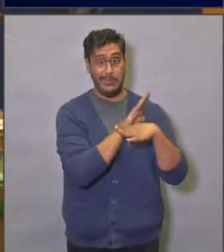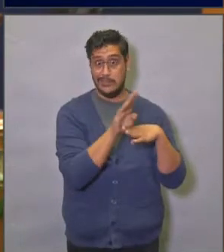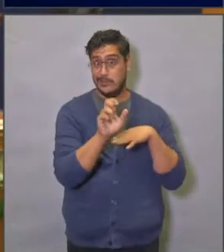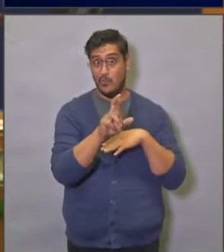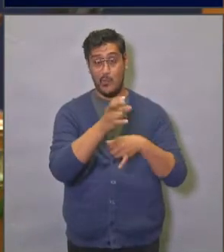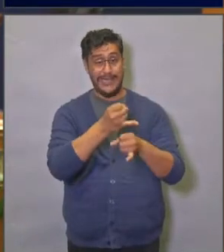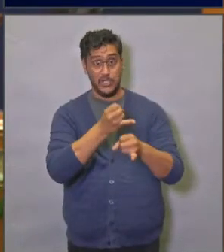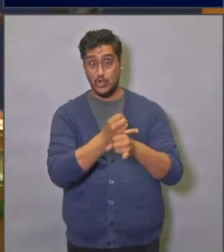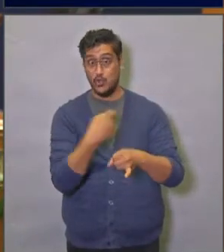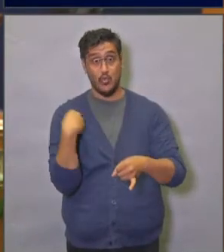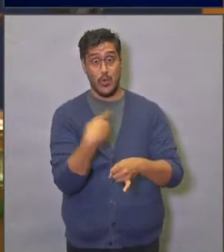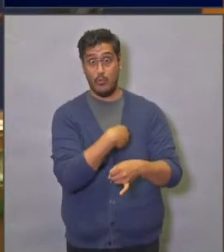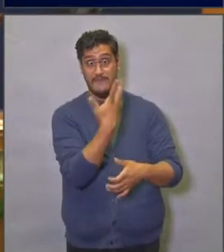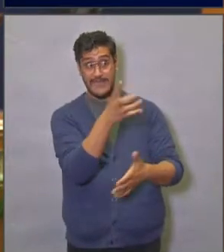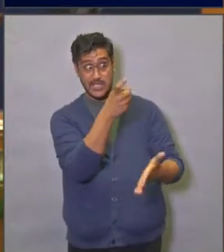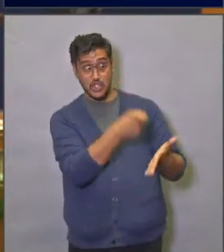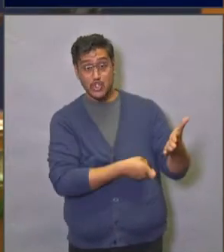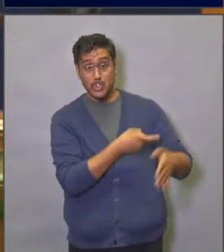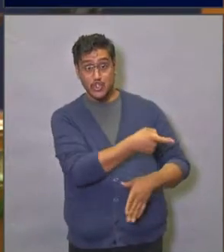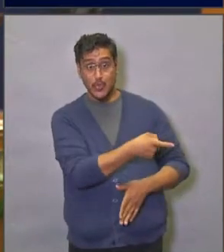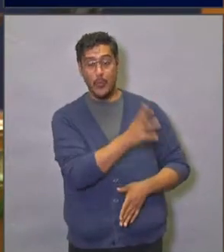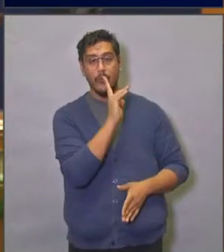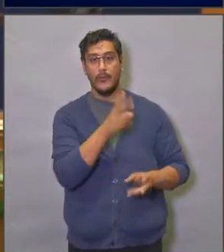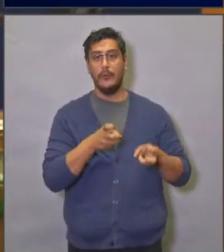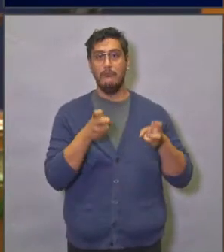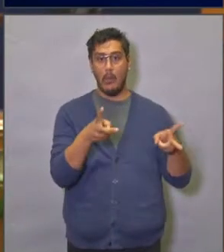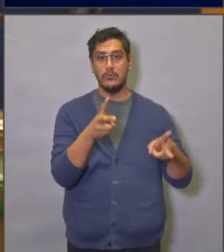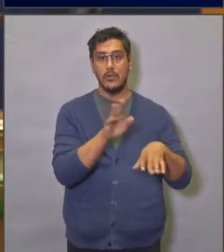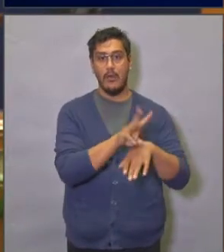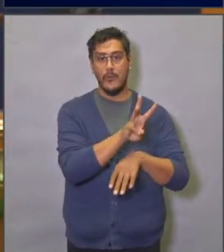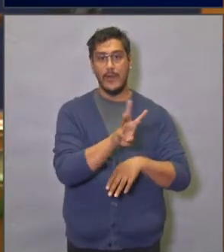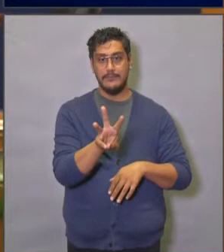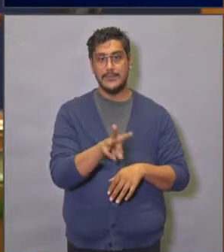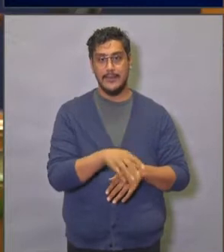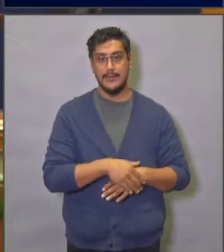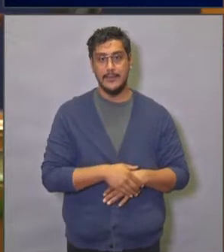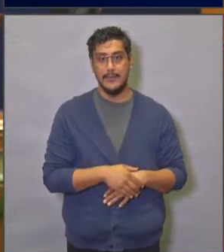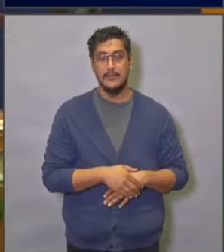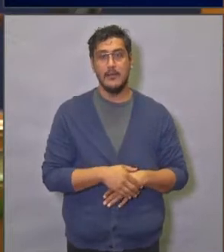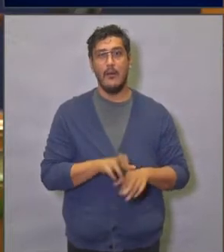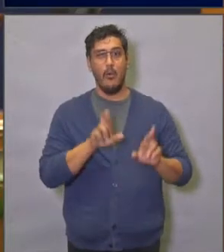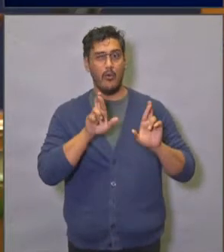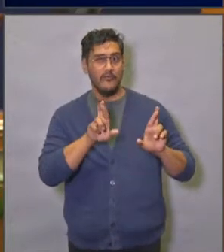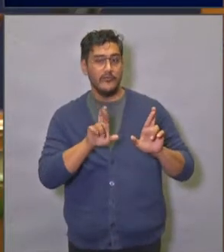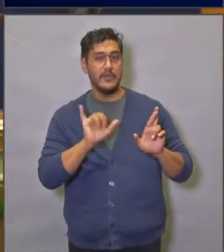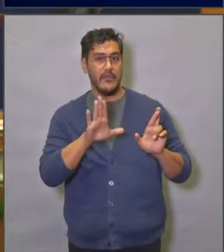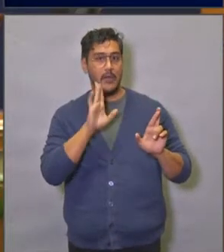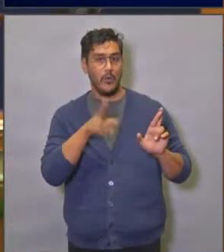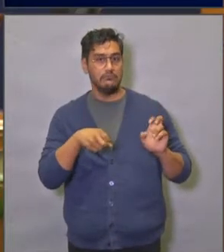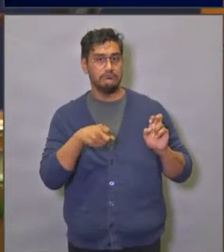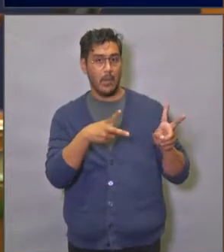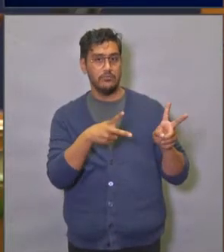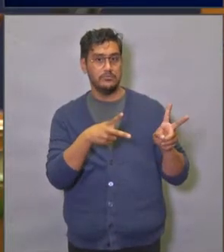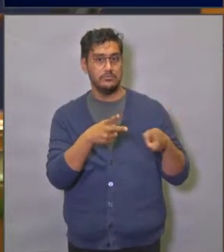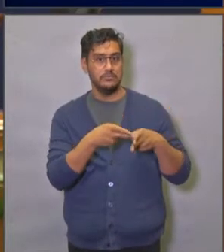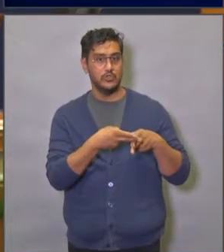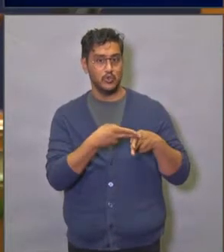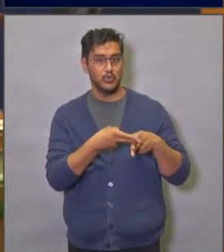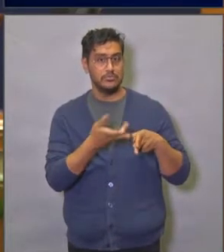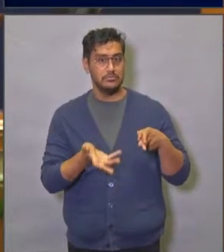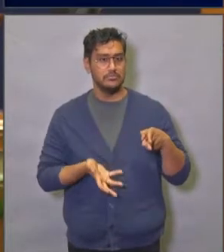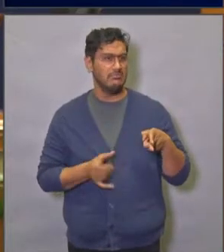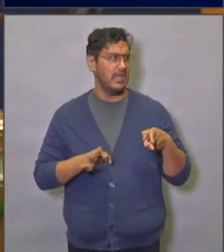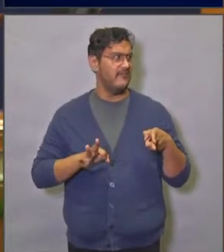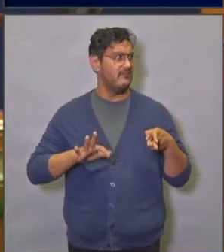institutions where we've issued citations posted on our website. So hopefully that should be going up momentarily if it